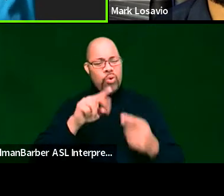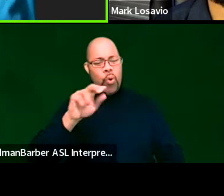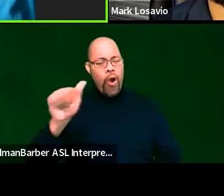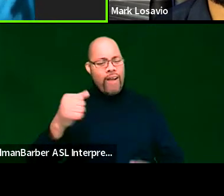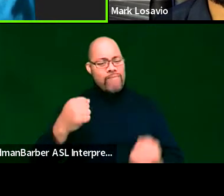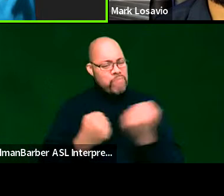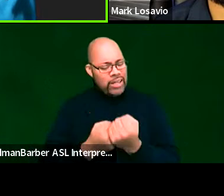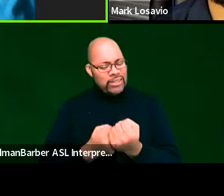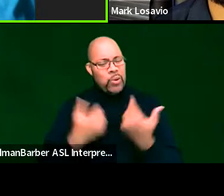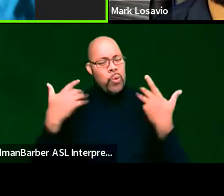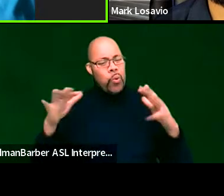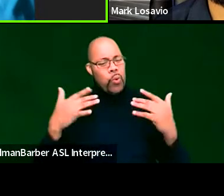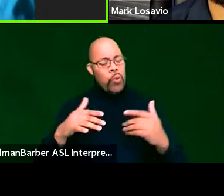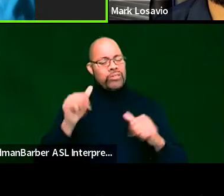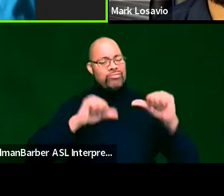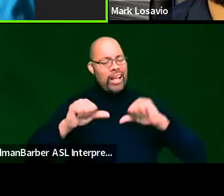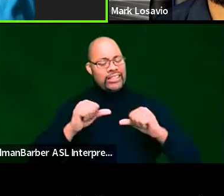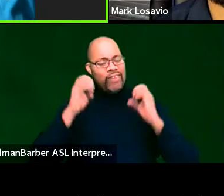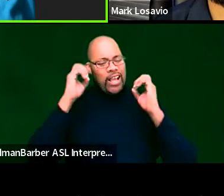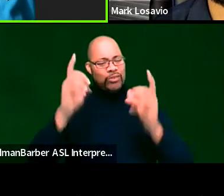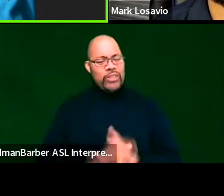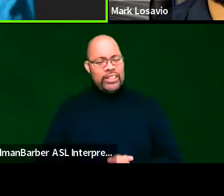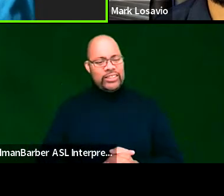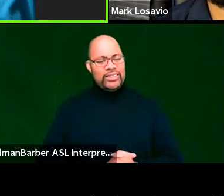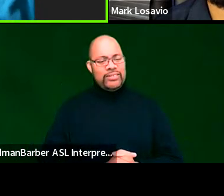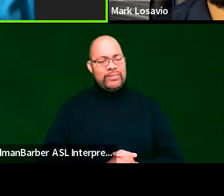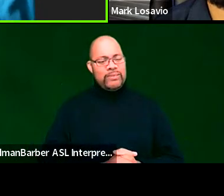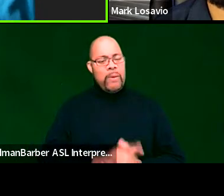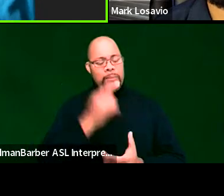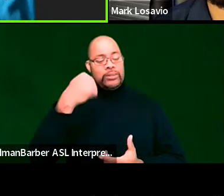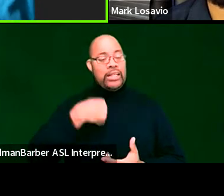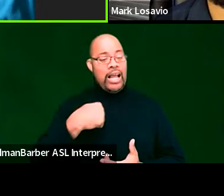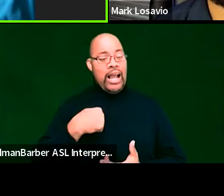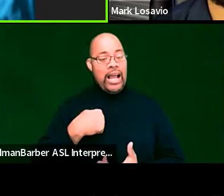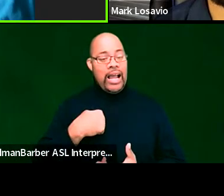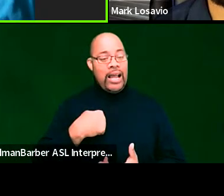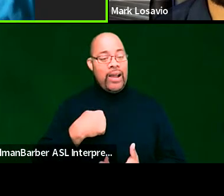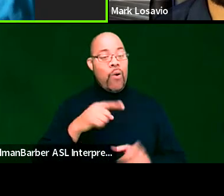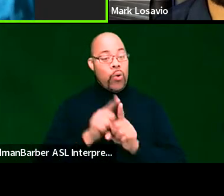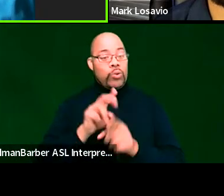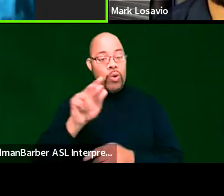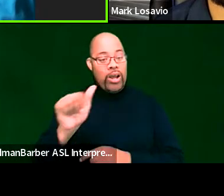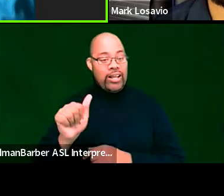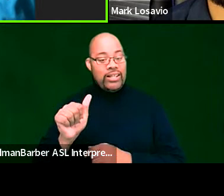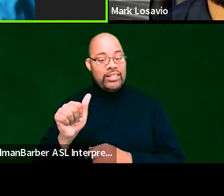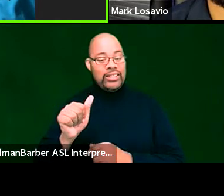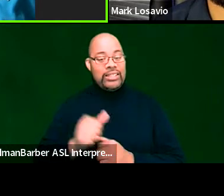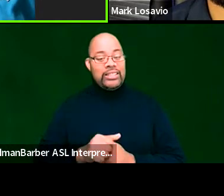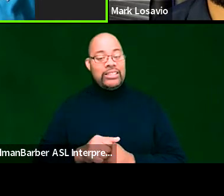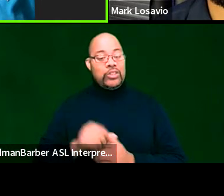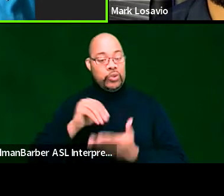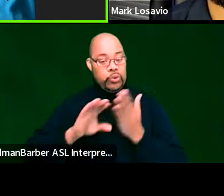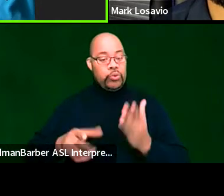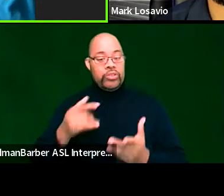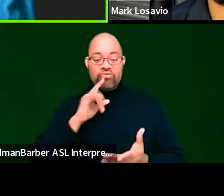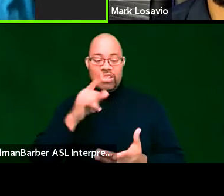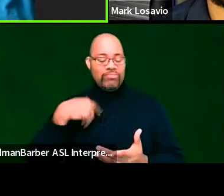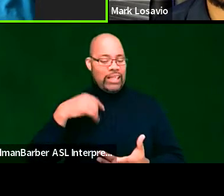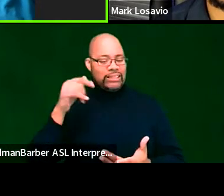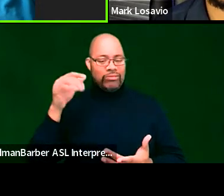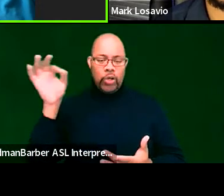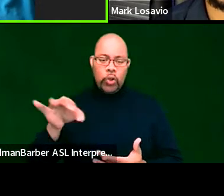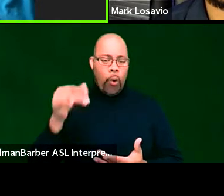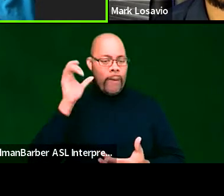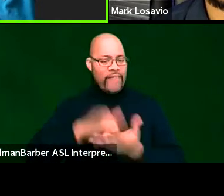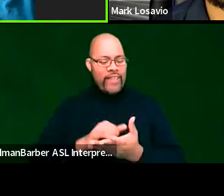funding scientific education, because I myself am also a NOAA CCME scholar, so that's really dope to hear.